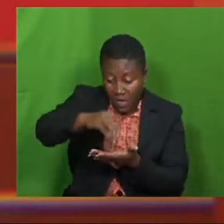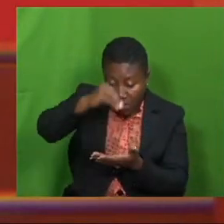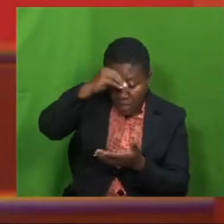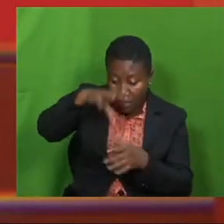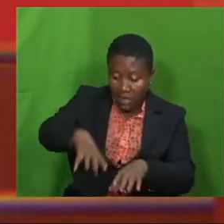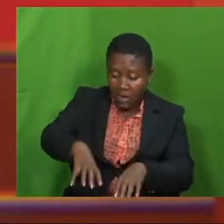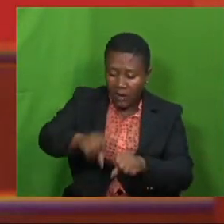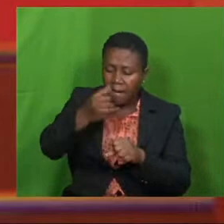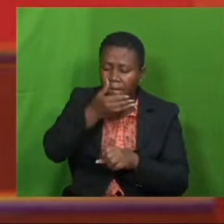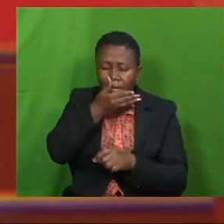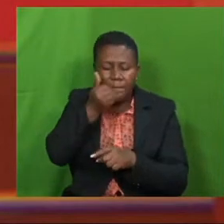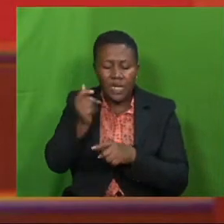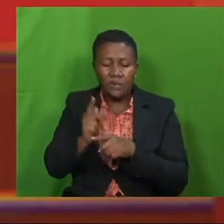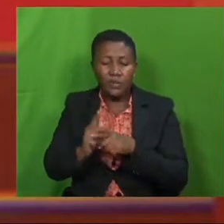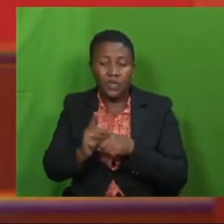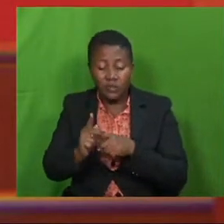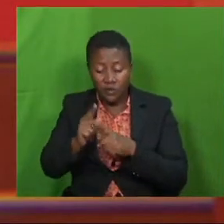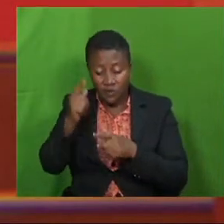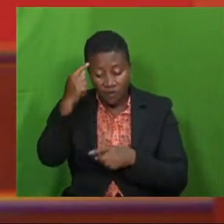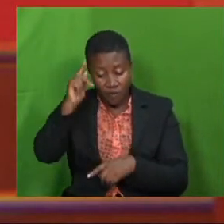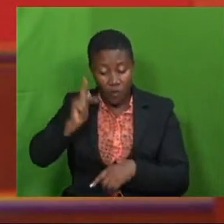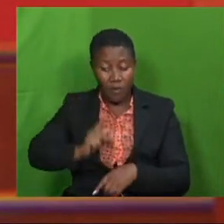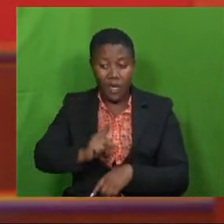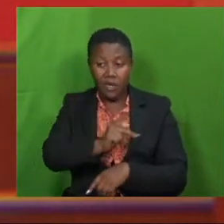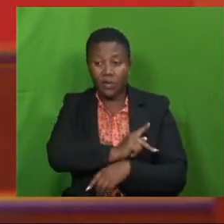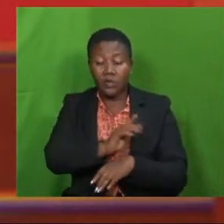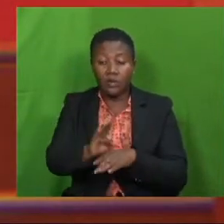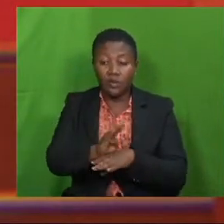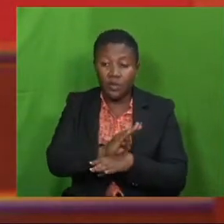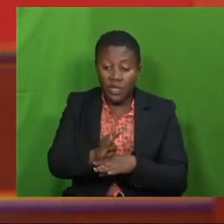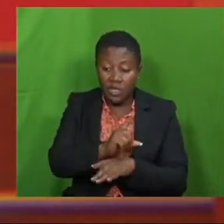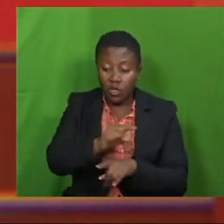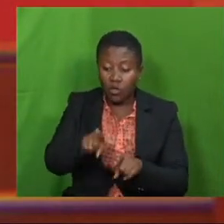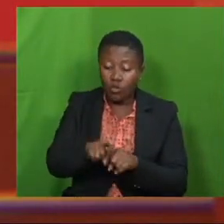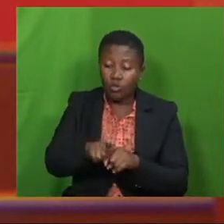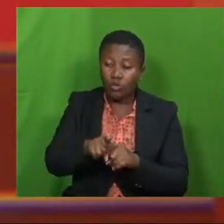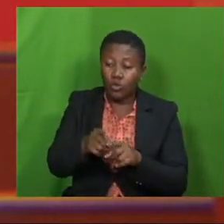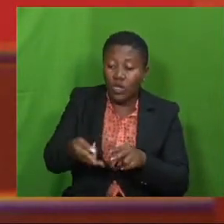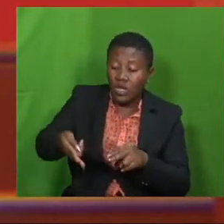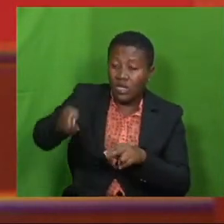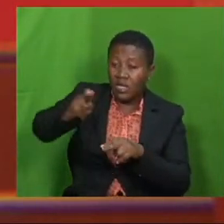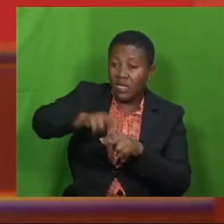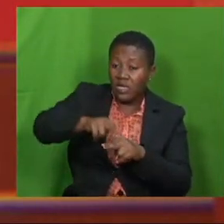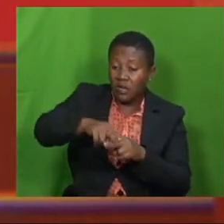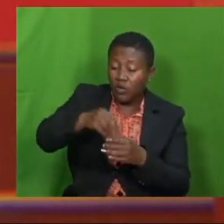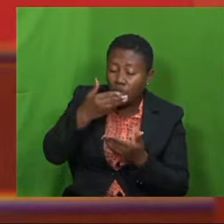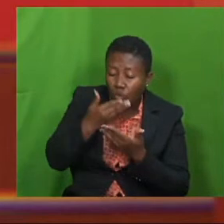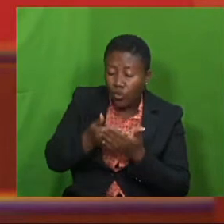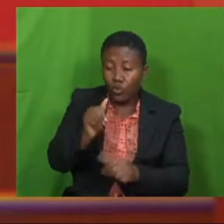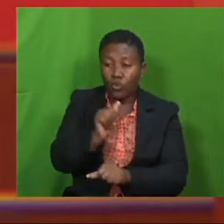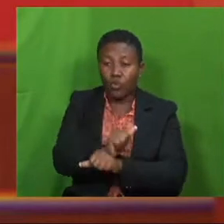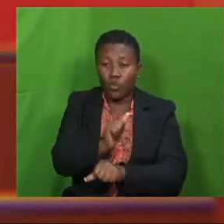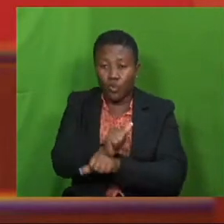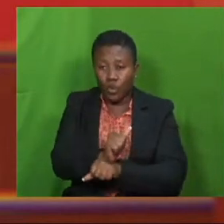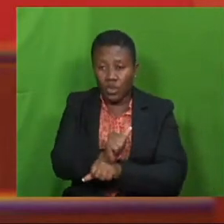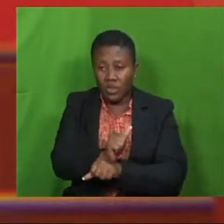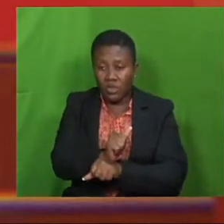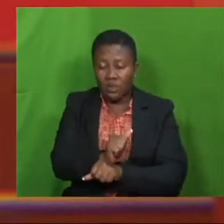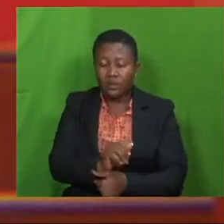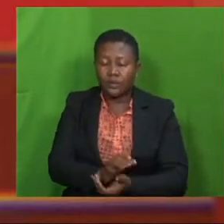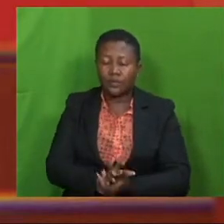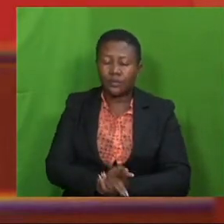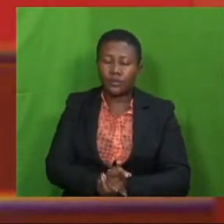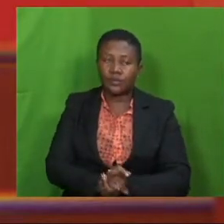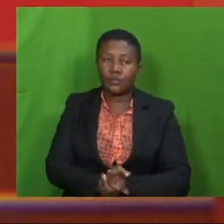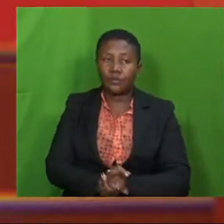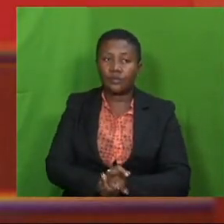practices for parliamentary business, and increase productivity as individual MPs and as a House.